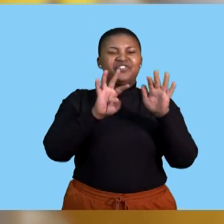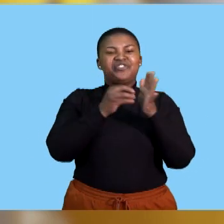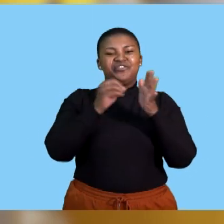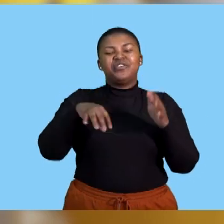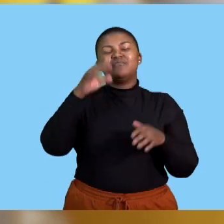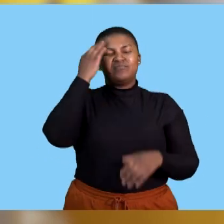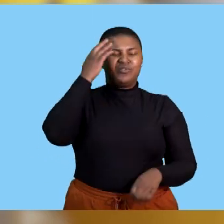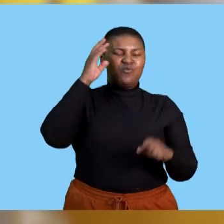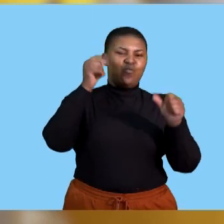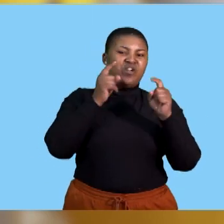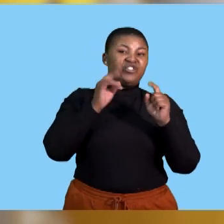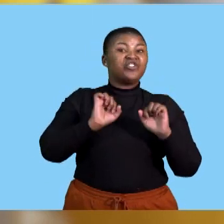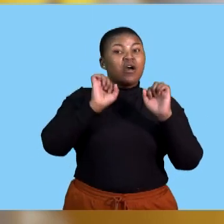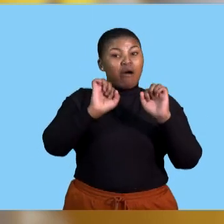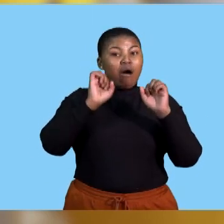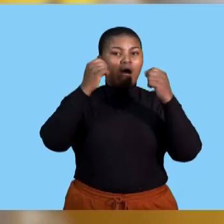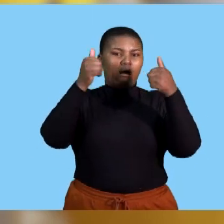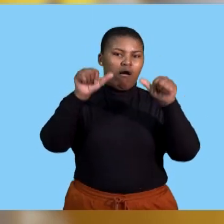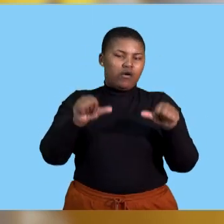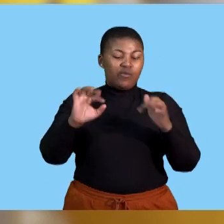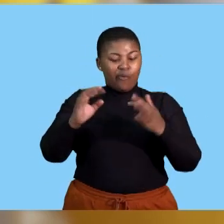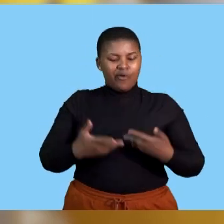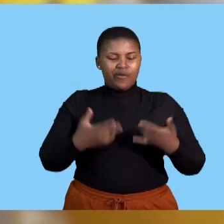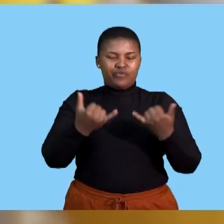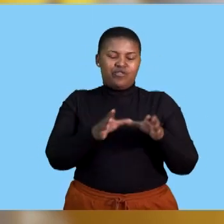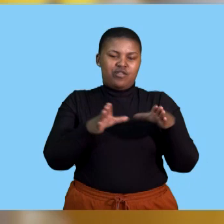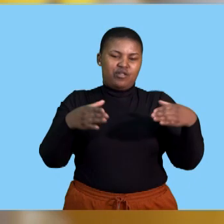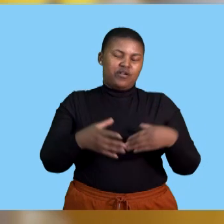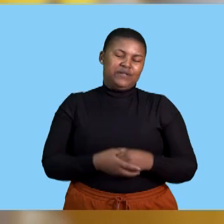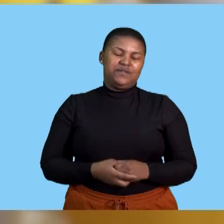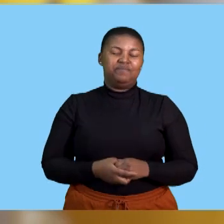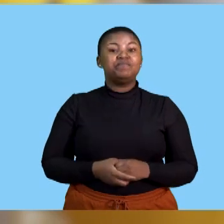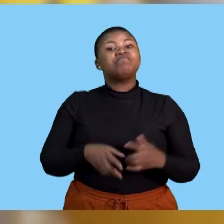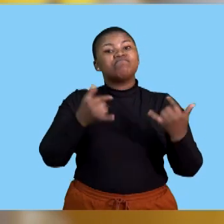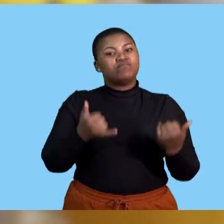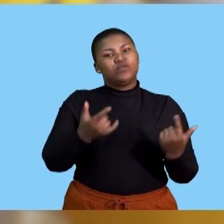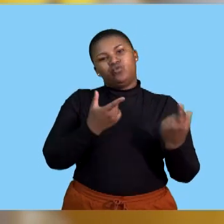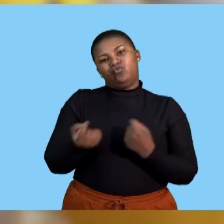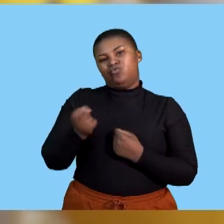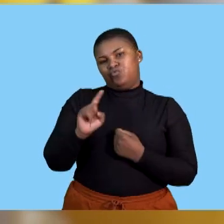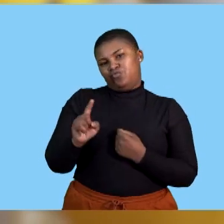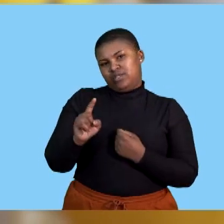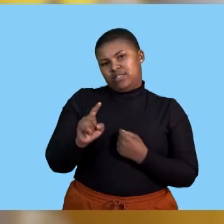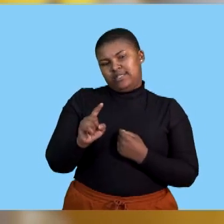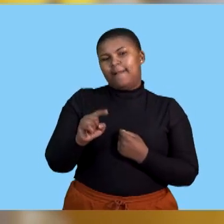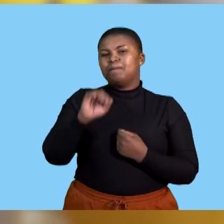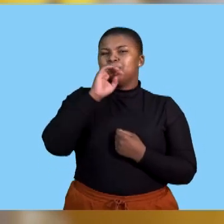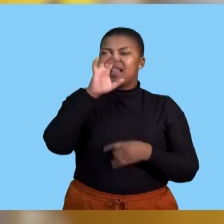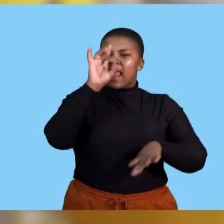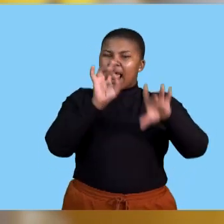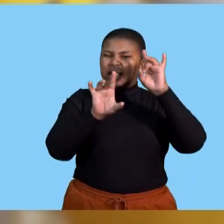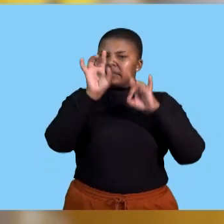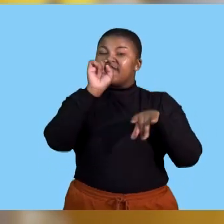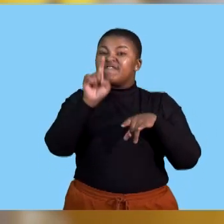Greetings, learners. My name is Mr. Simbi, and welcome to today's accounting class. In today's class, we're going to be doing analysis